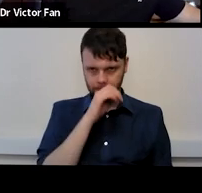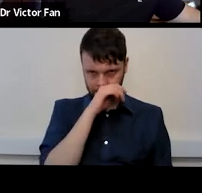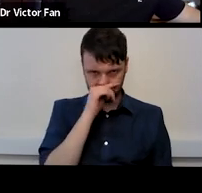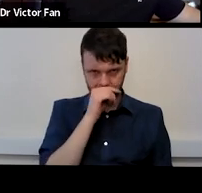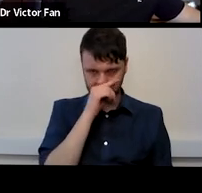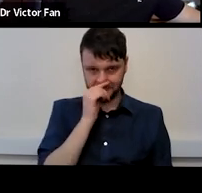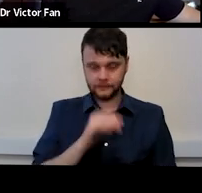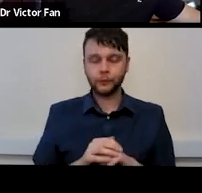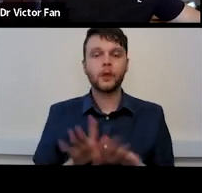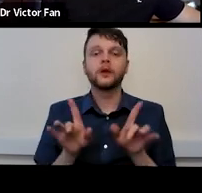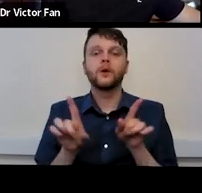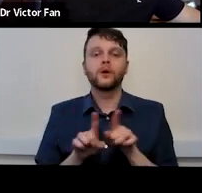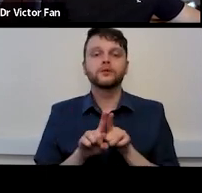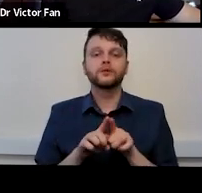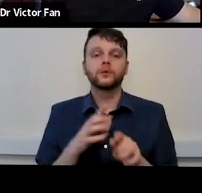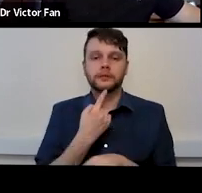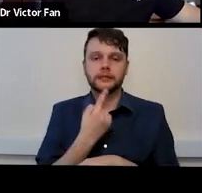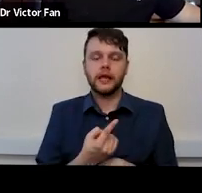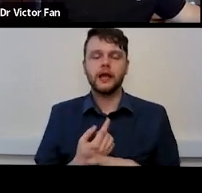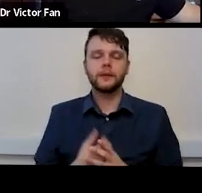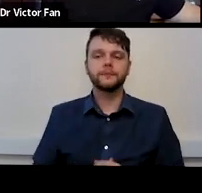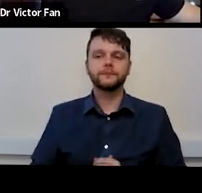In addition to that, I would also say that